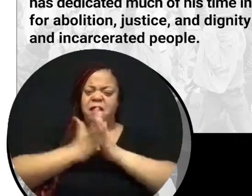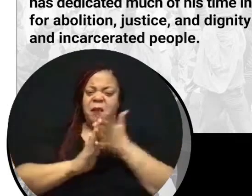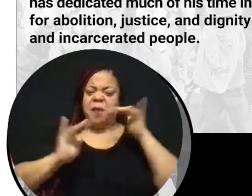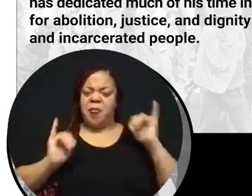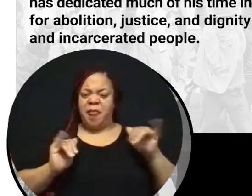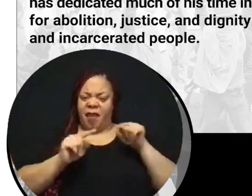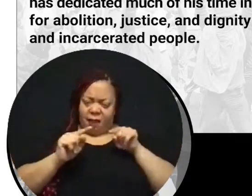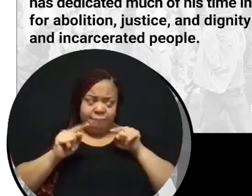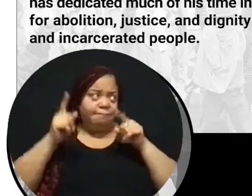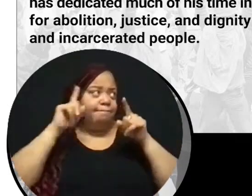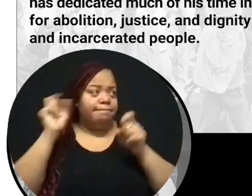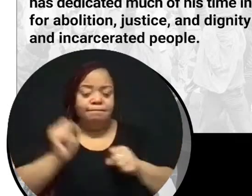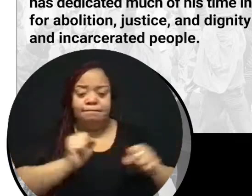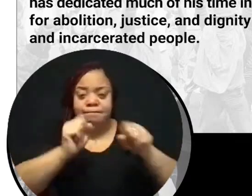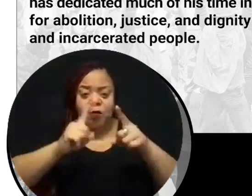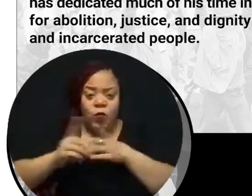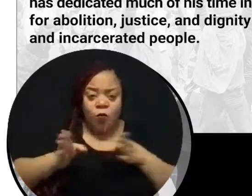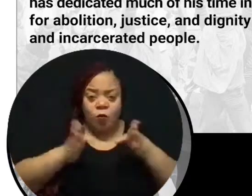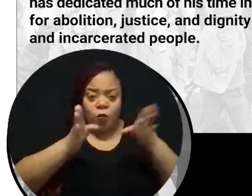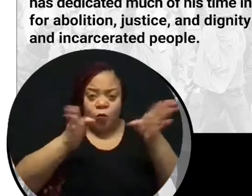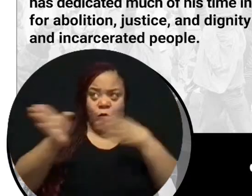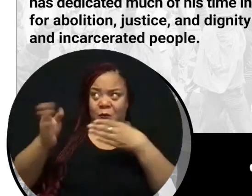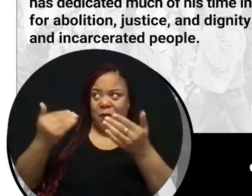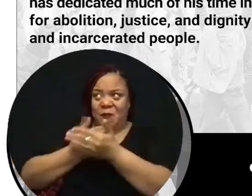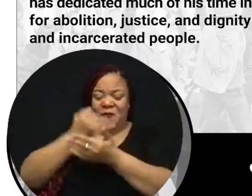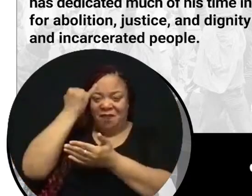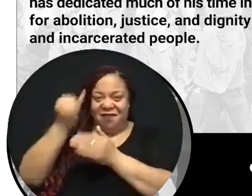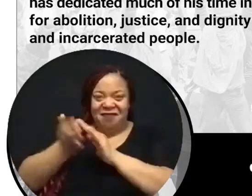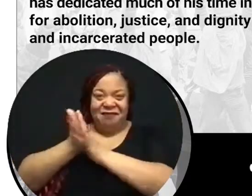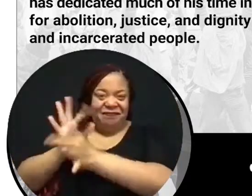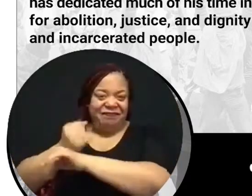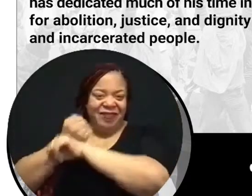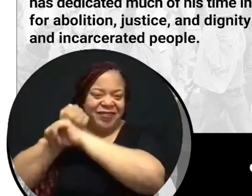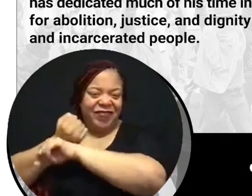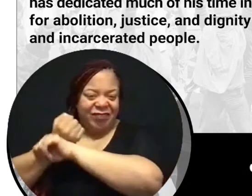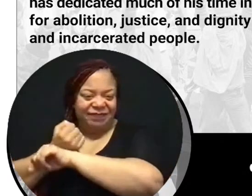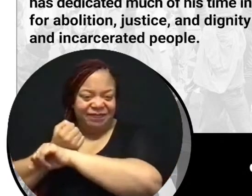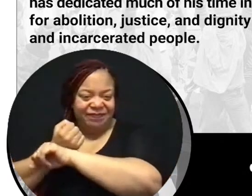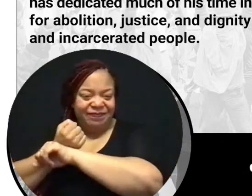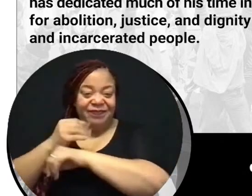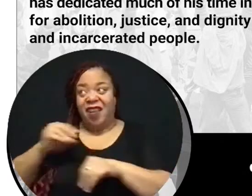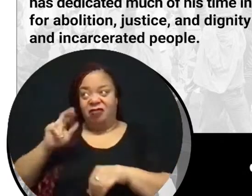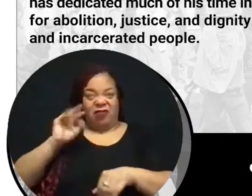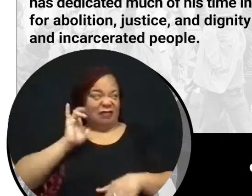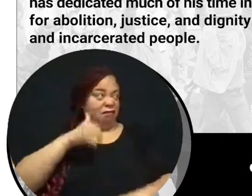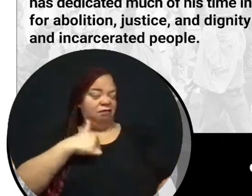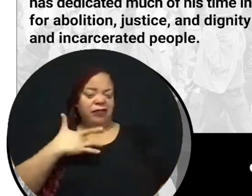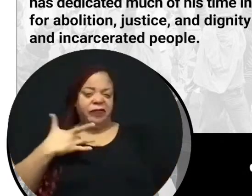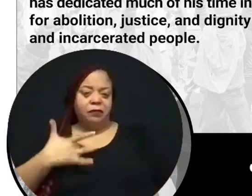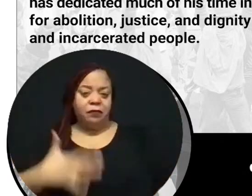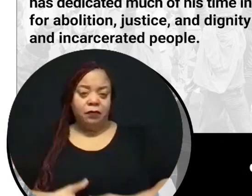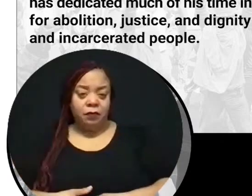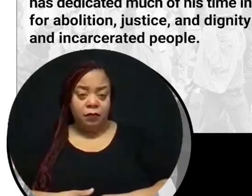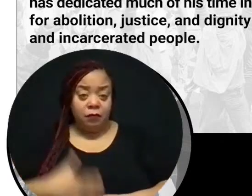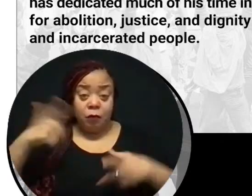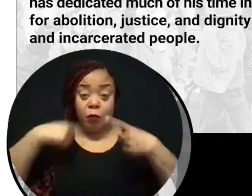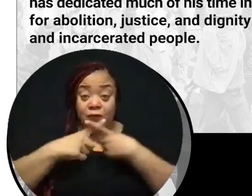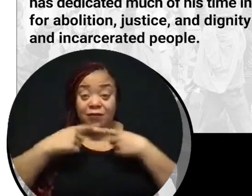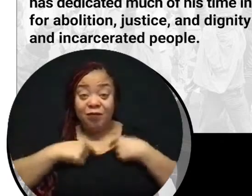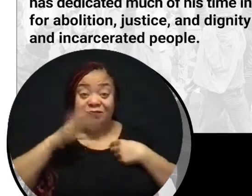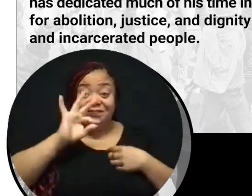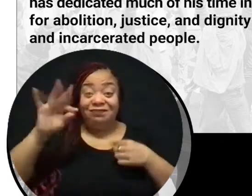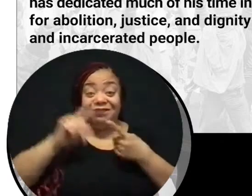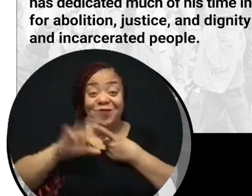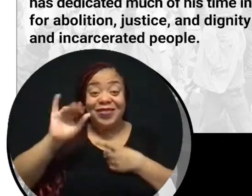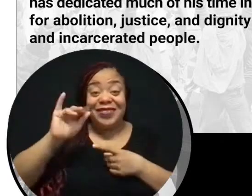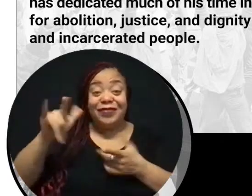schools, we enter a period of white flight, where the government funded the development of suburban infrastructures so that